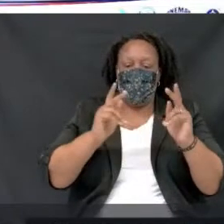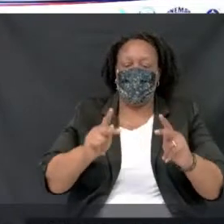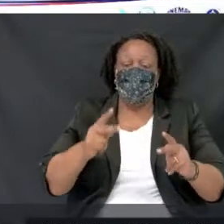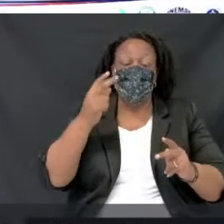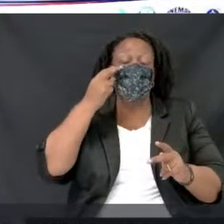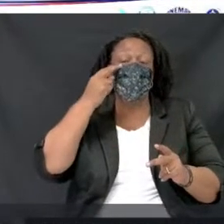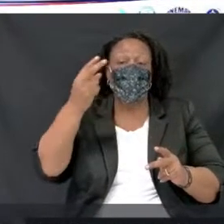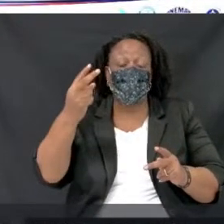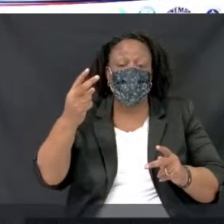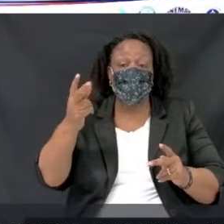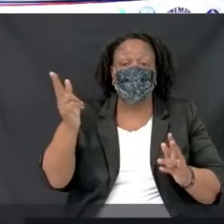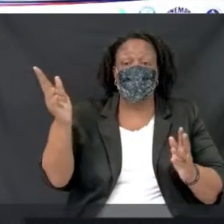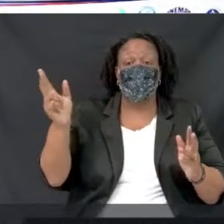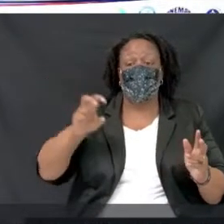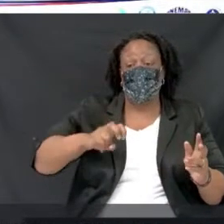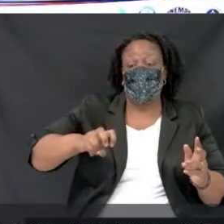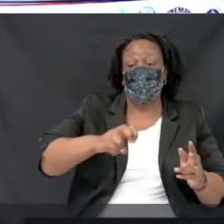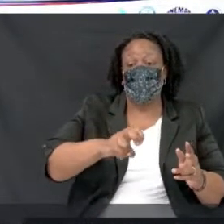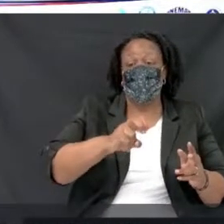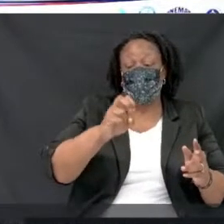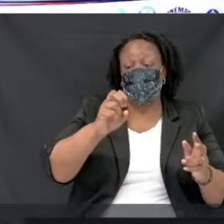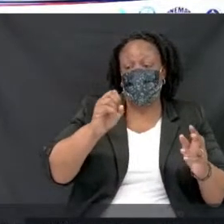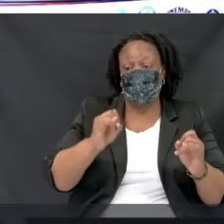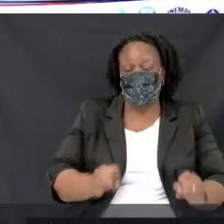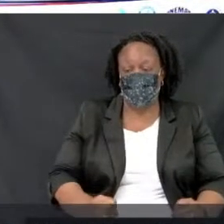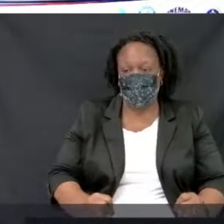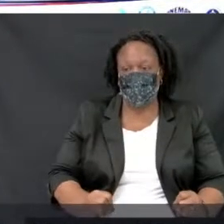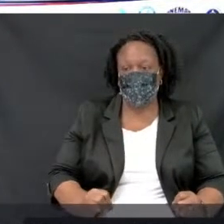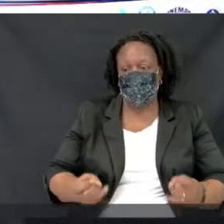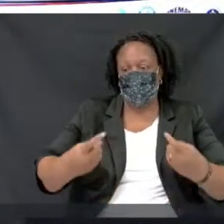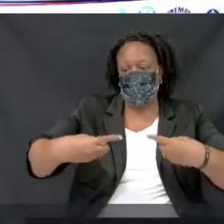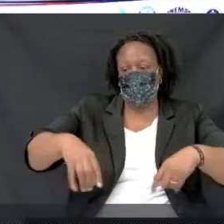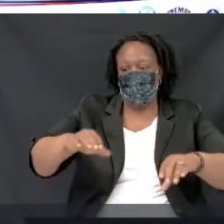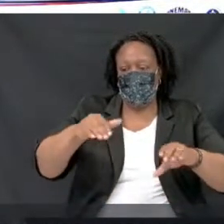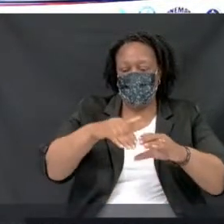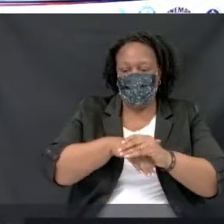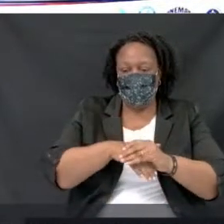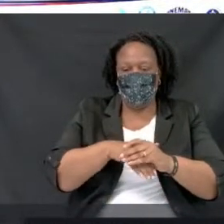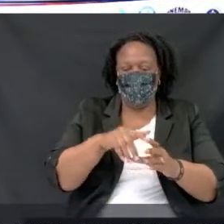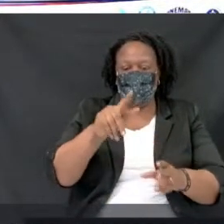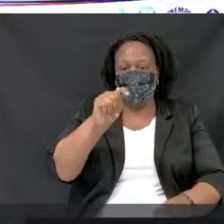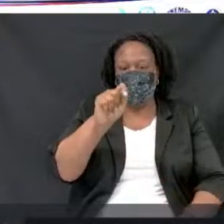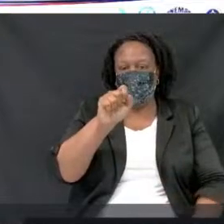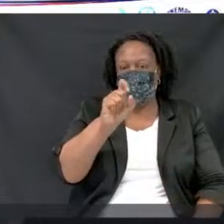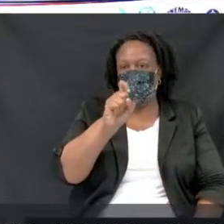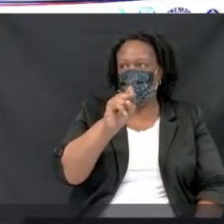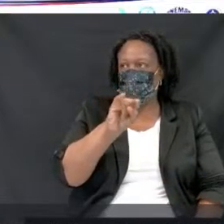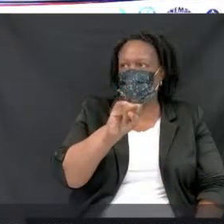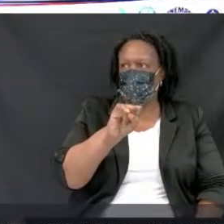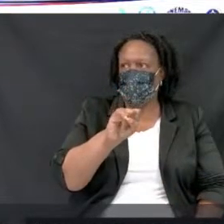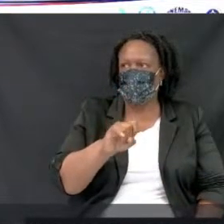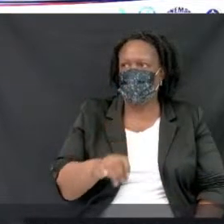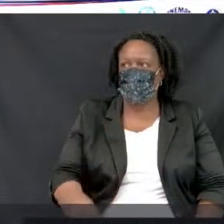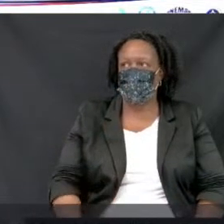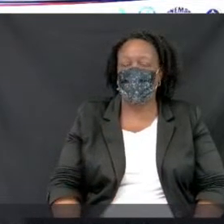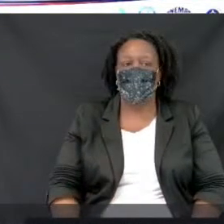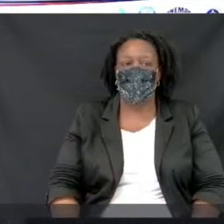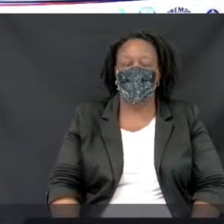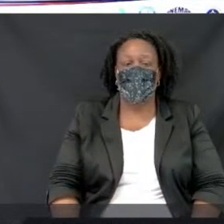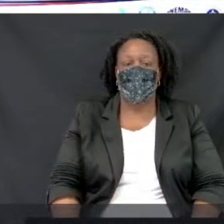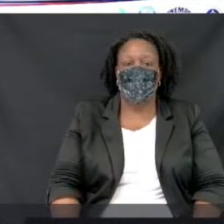also seen traveling through Basseterre. Is there a special exemption for tourists, as